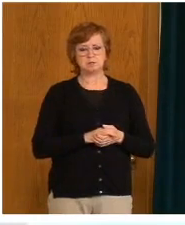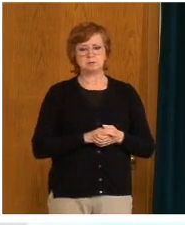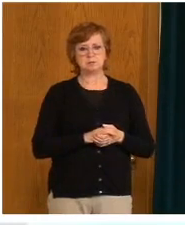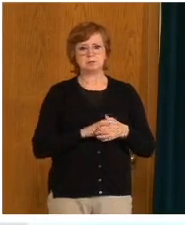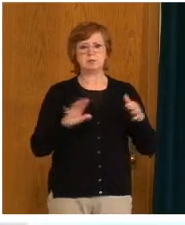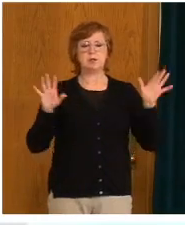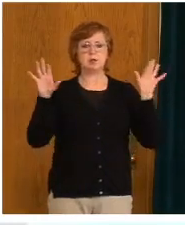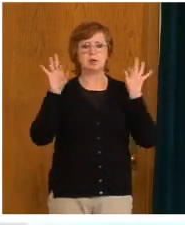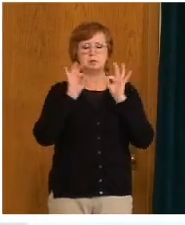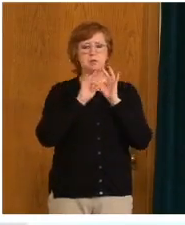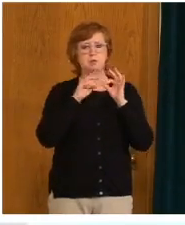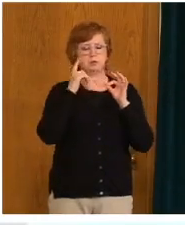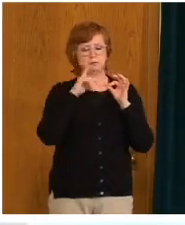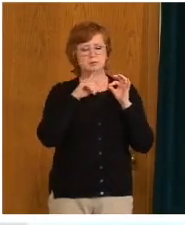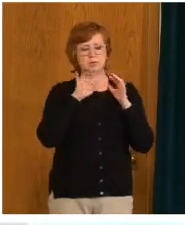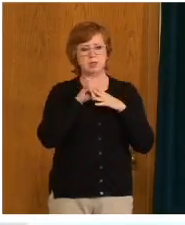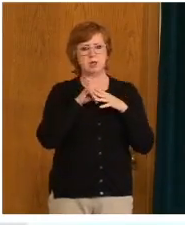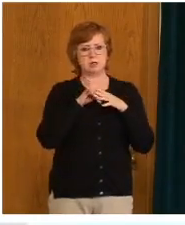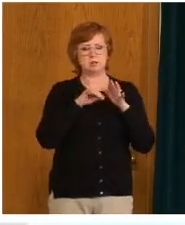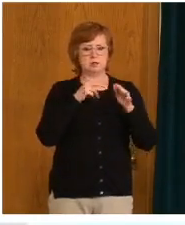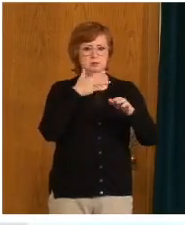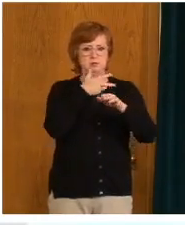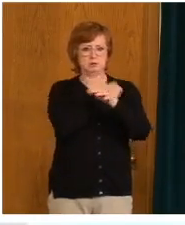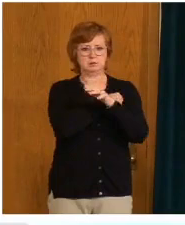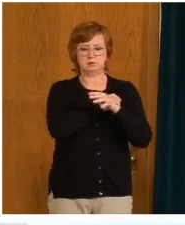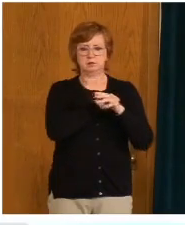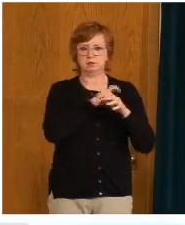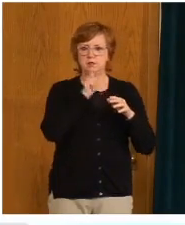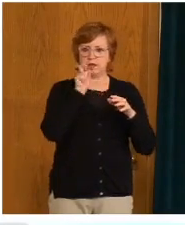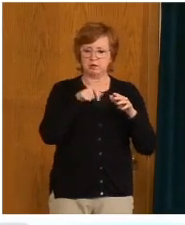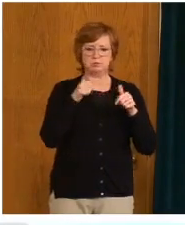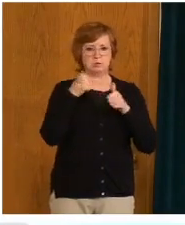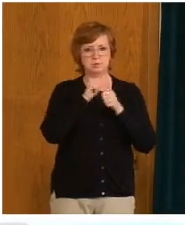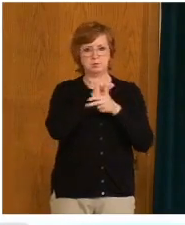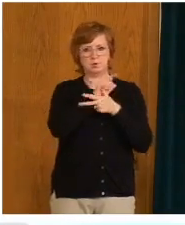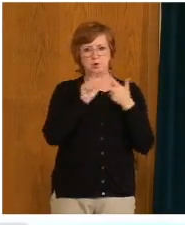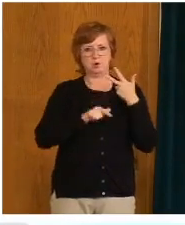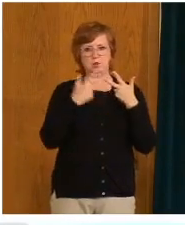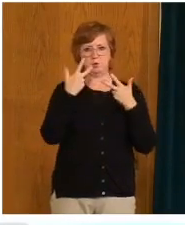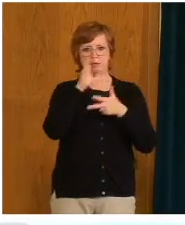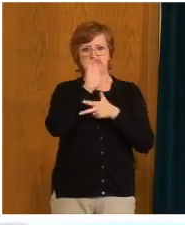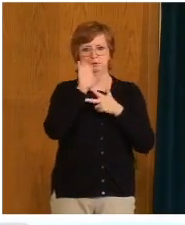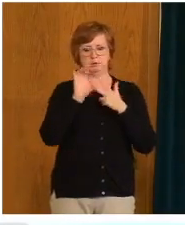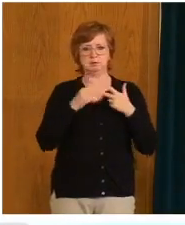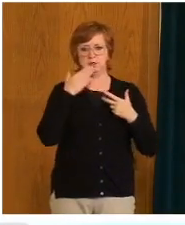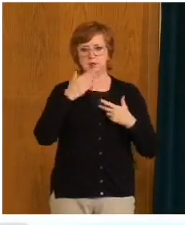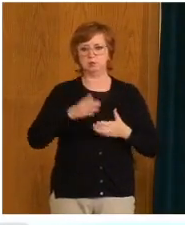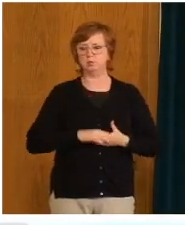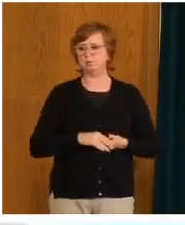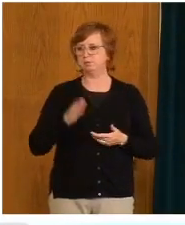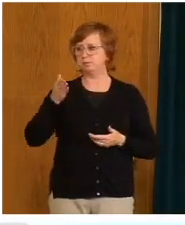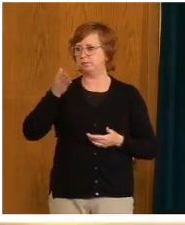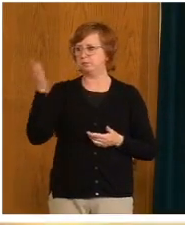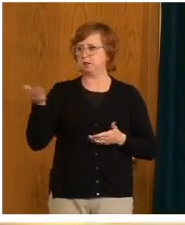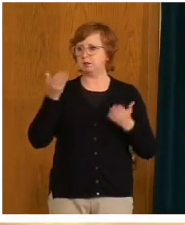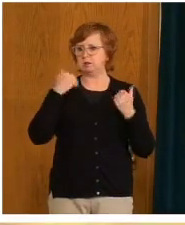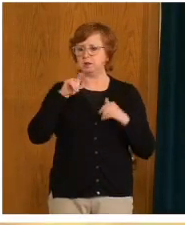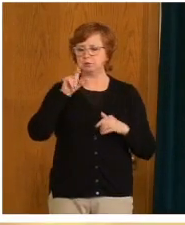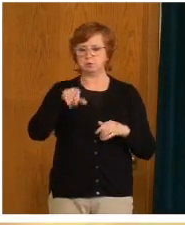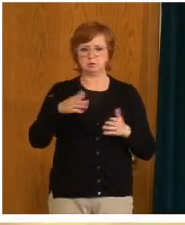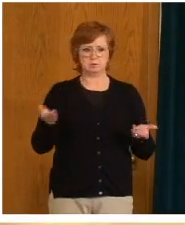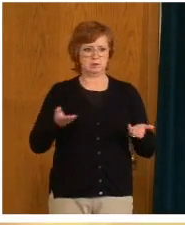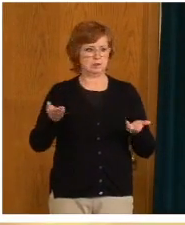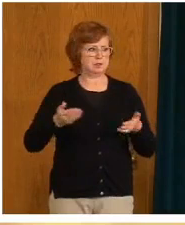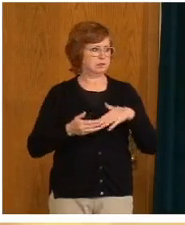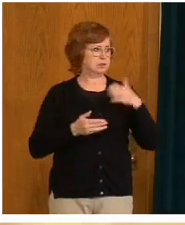uptake. But we really have to address all 3 collectively. Thank you. We'll take our next question